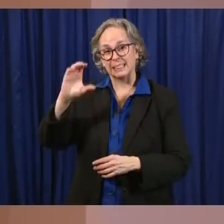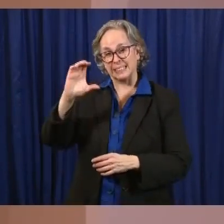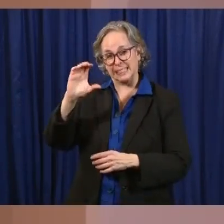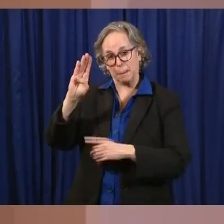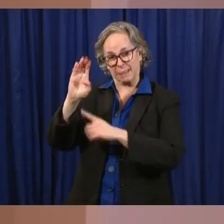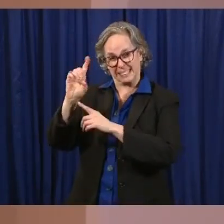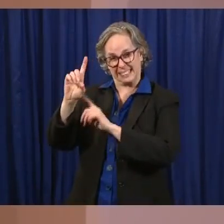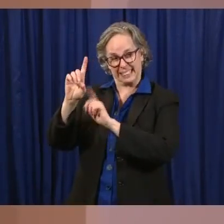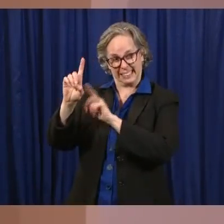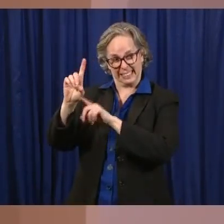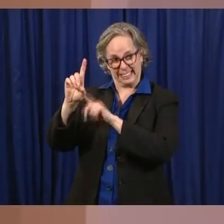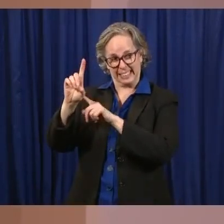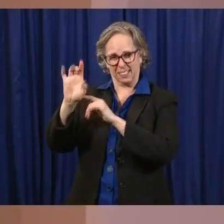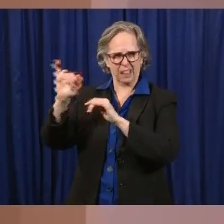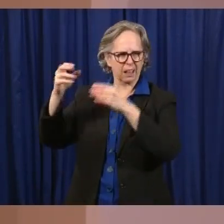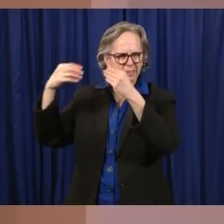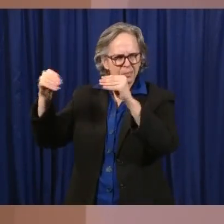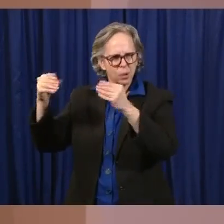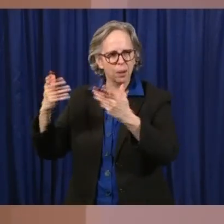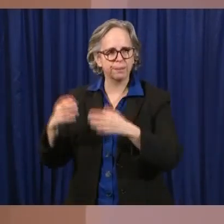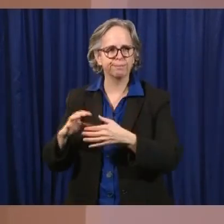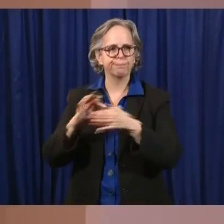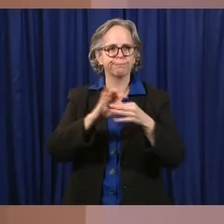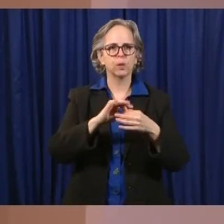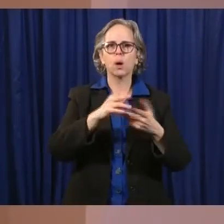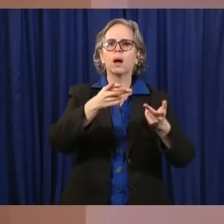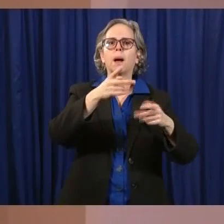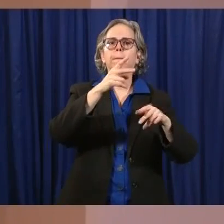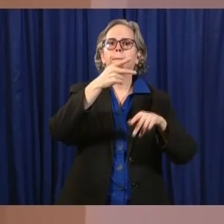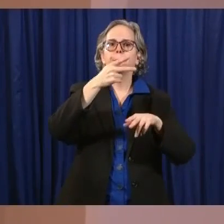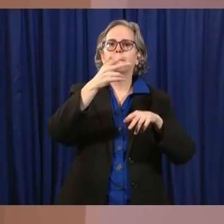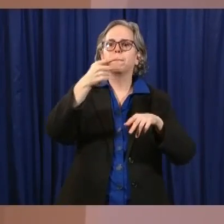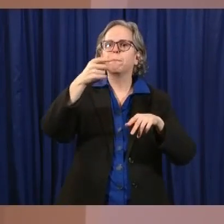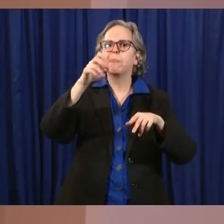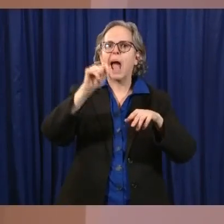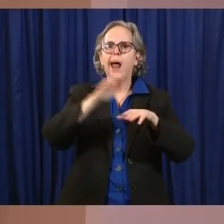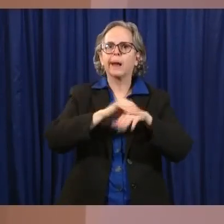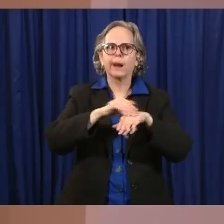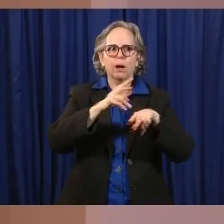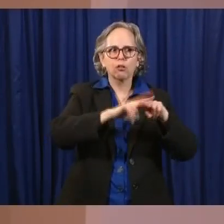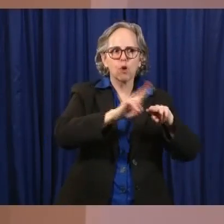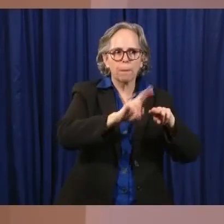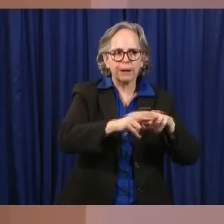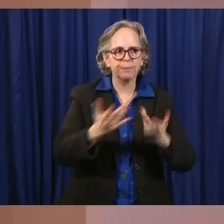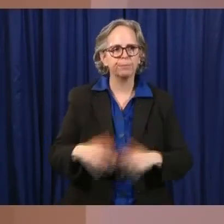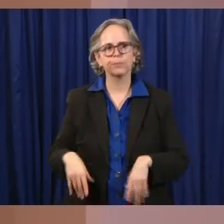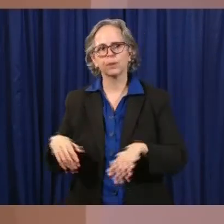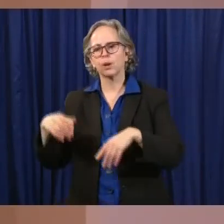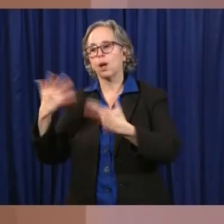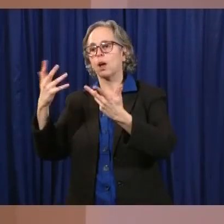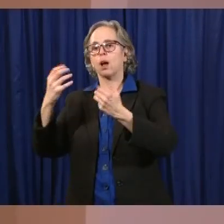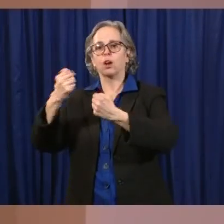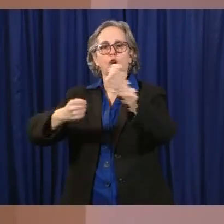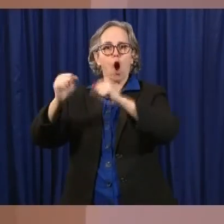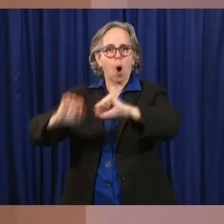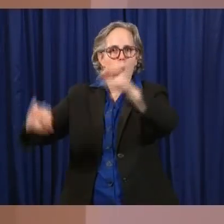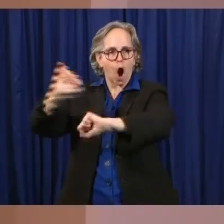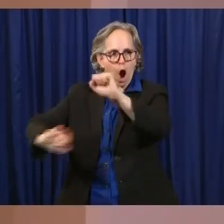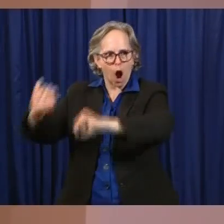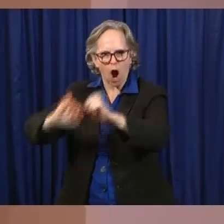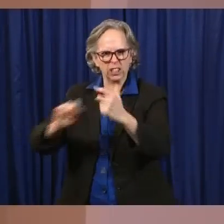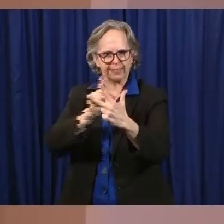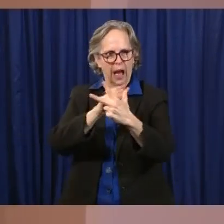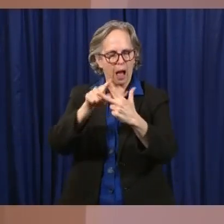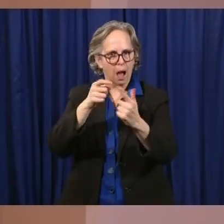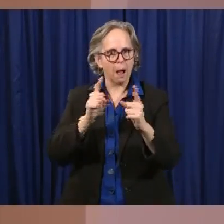establishments, pet grooming, and car washes. Those are kind of fit the bill for what the commission ruled,